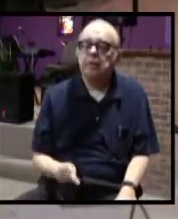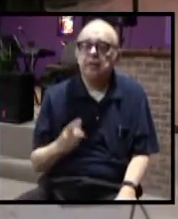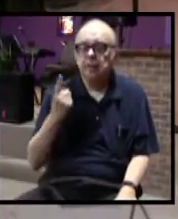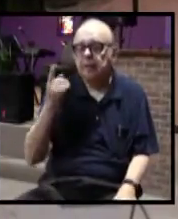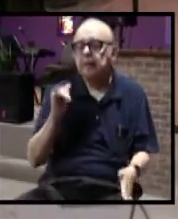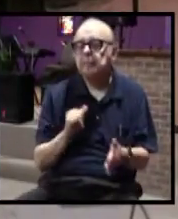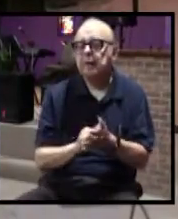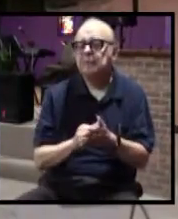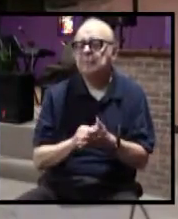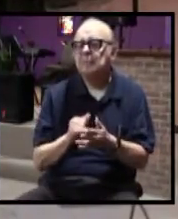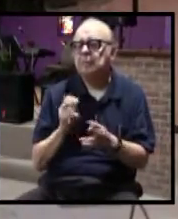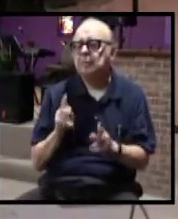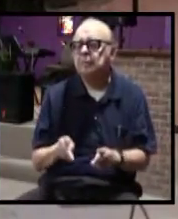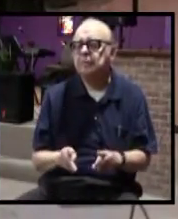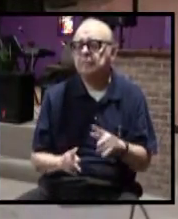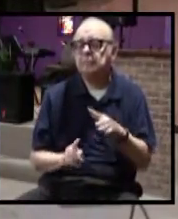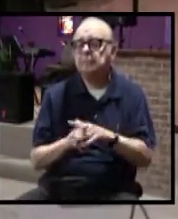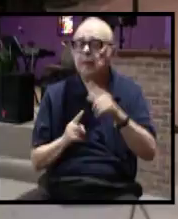Anybody come to mind?